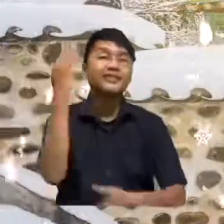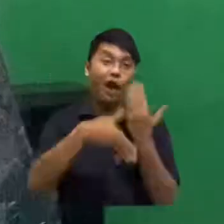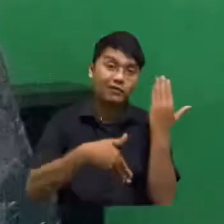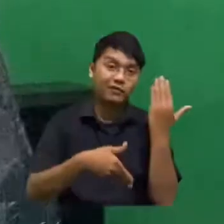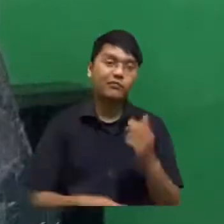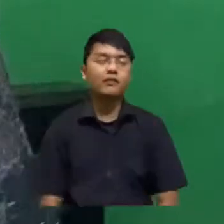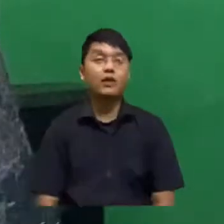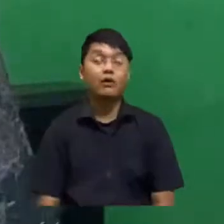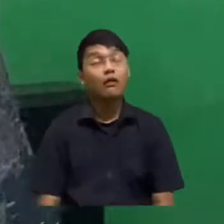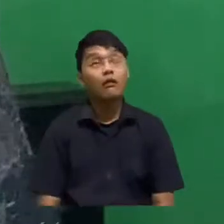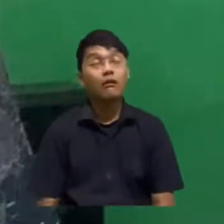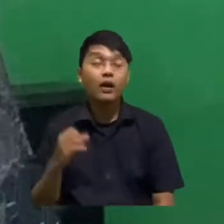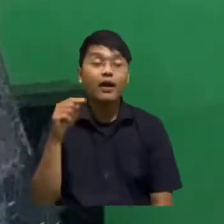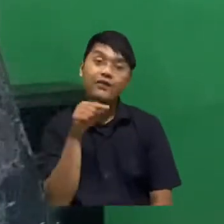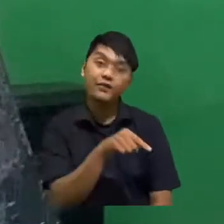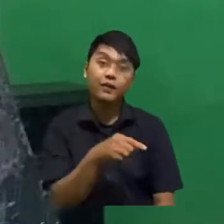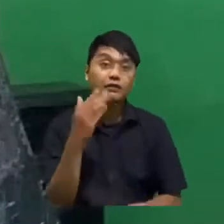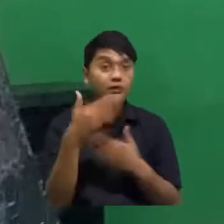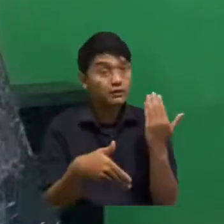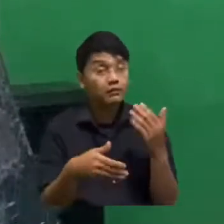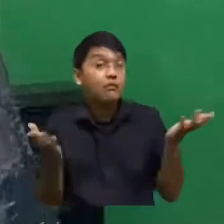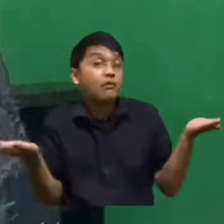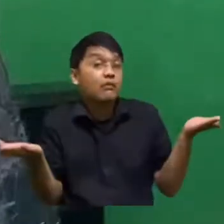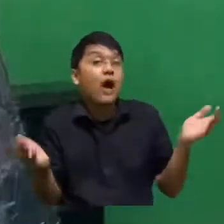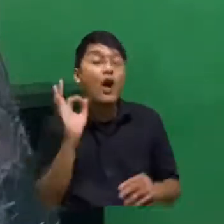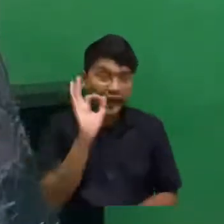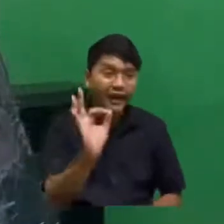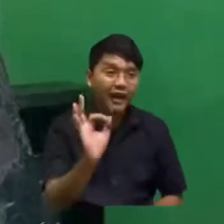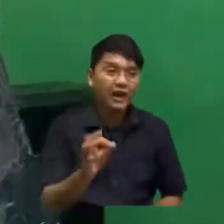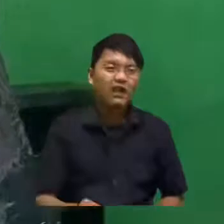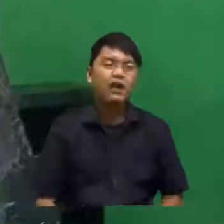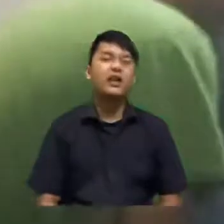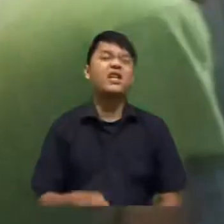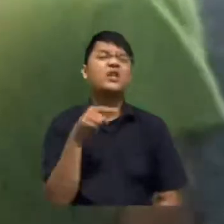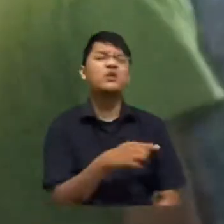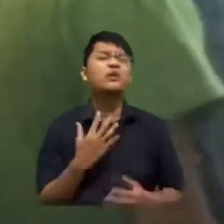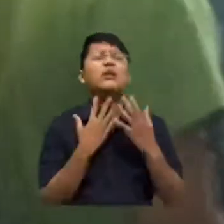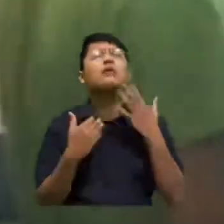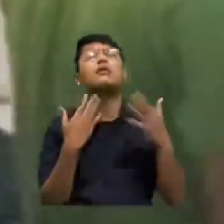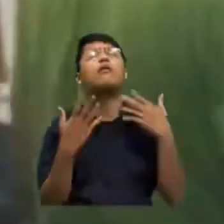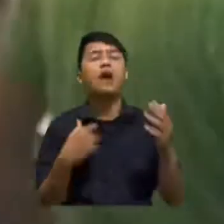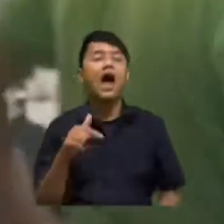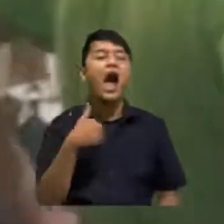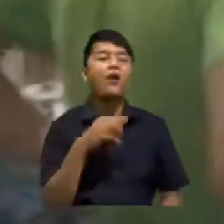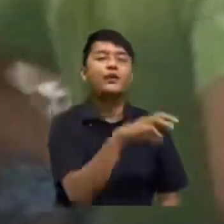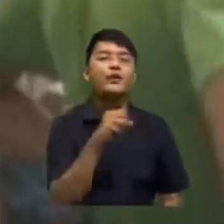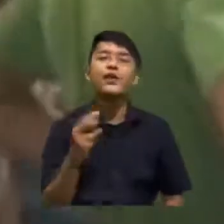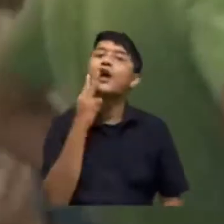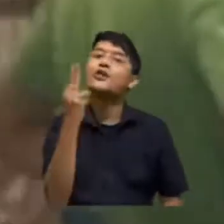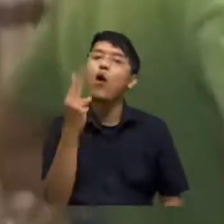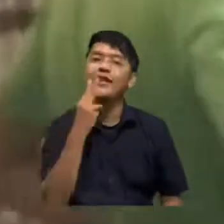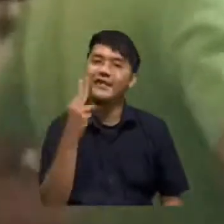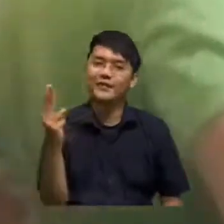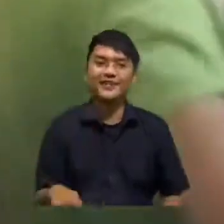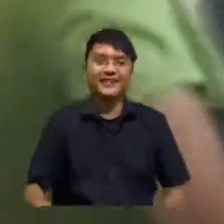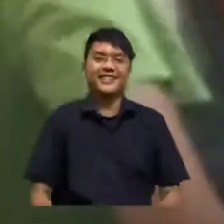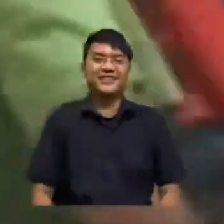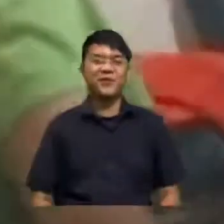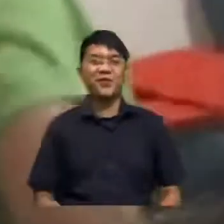Cut! Is this finished? Okay. It's so sweat. I want to take a cigarette.